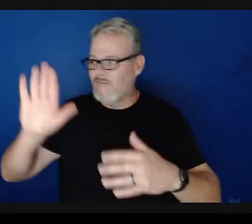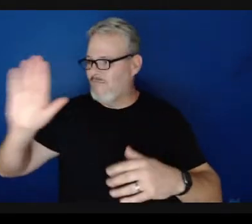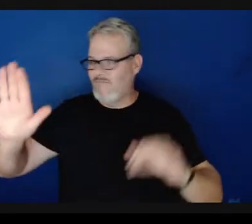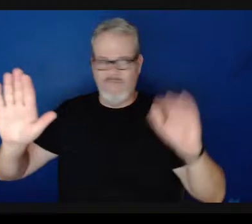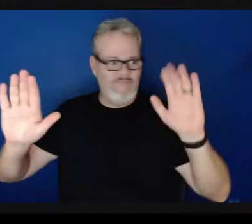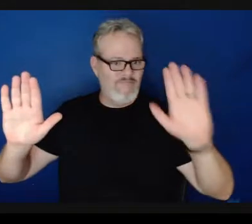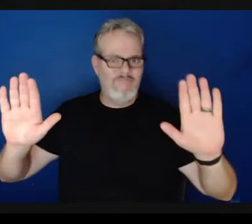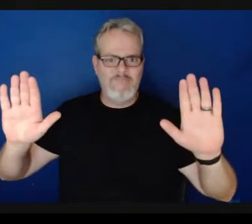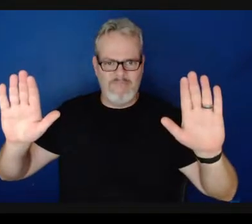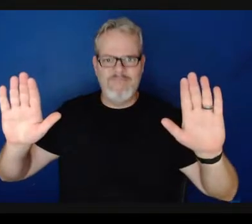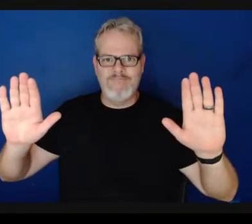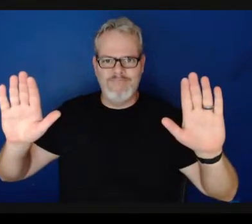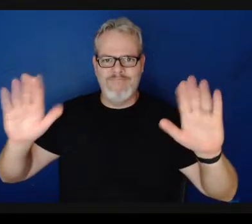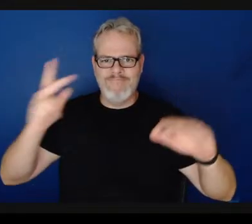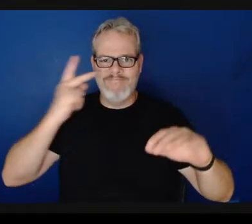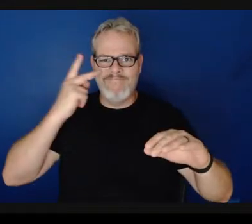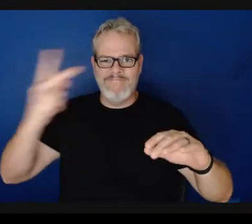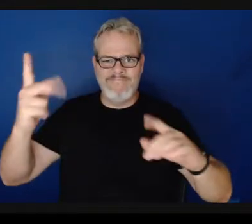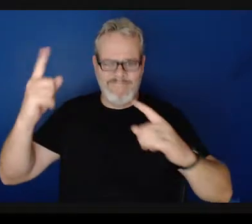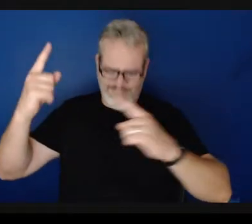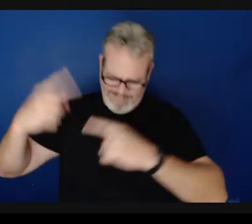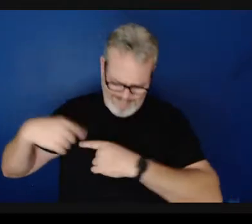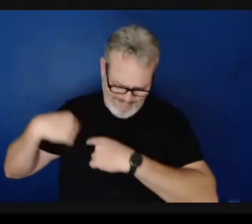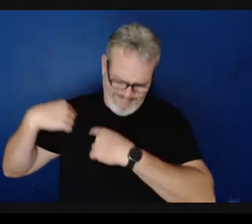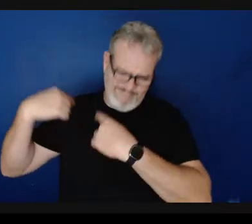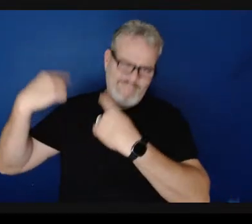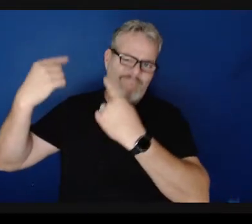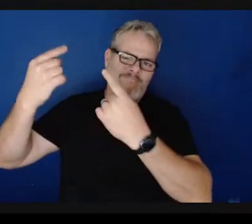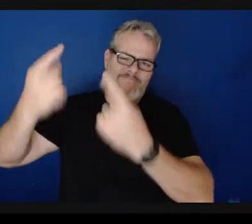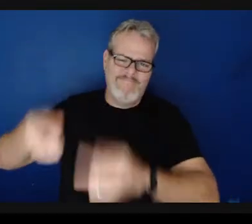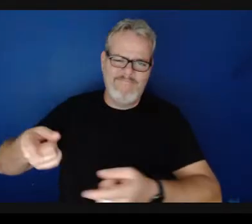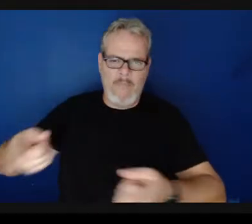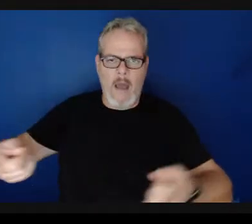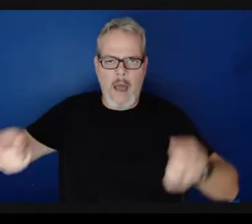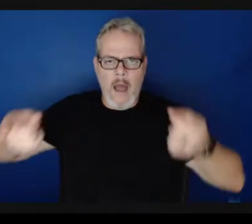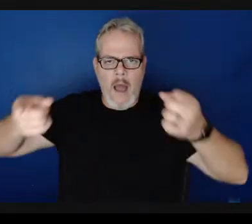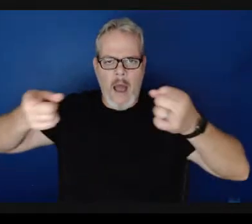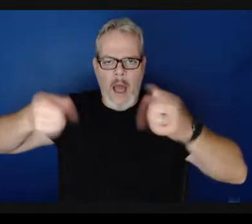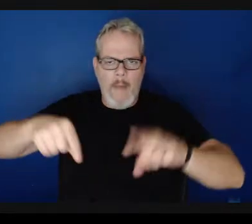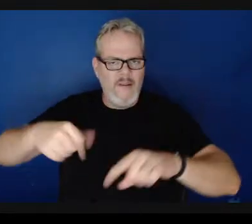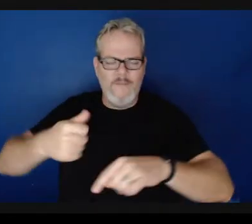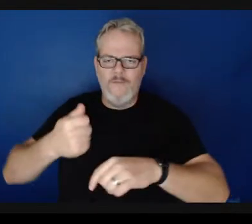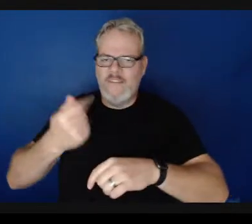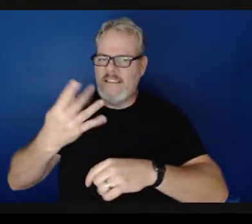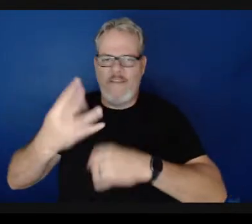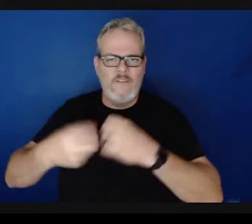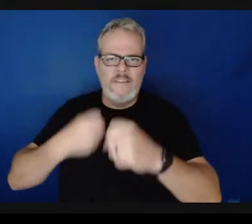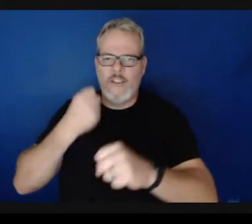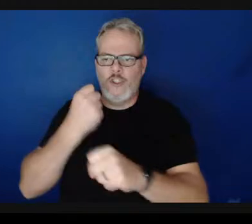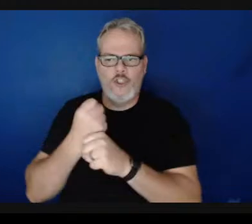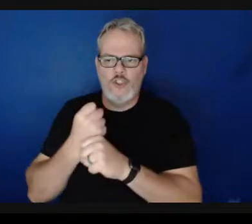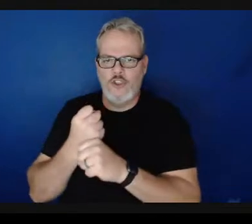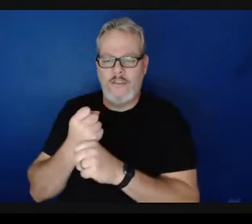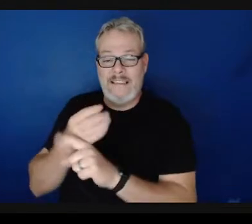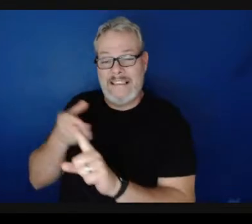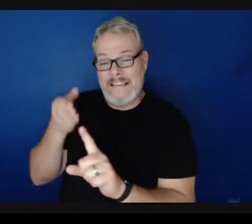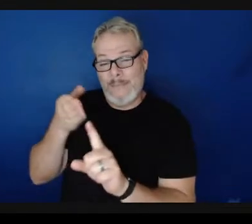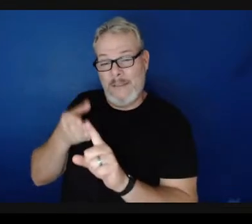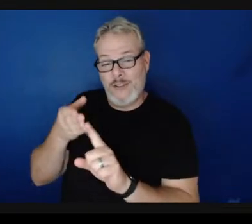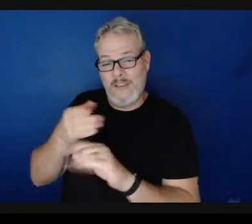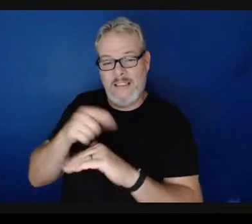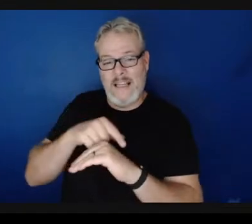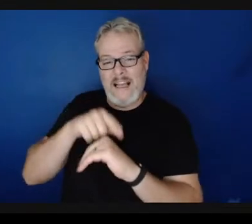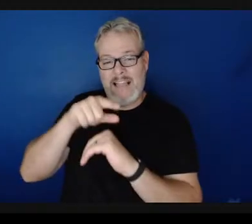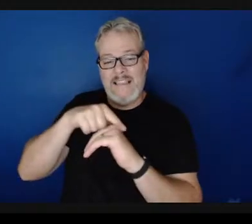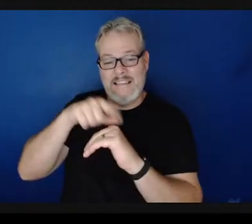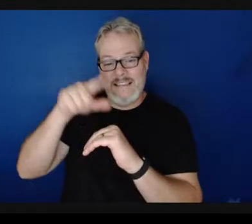is what's been happening every other build-up point of the volcano in the last couple of years here. So especially at the summit, here at the east, at Byron's